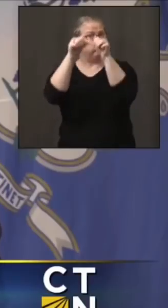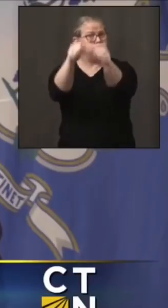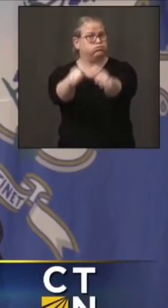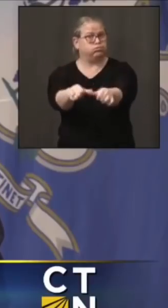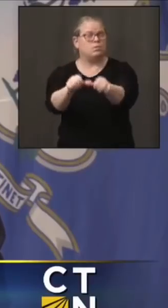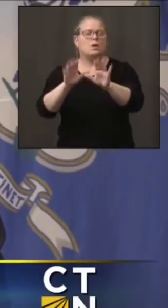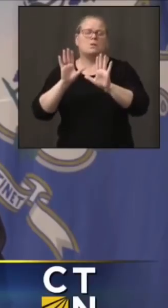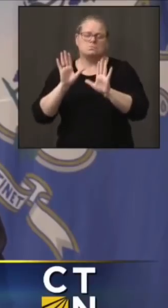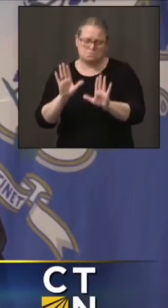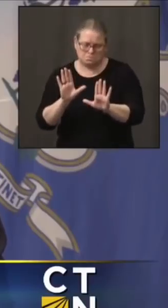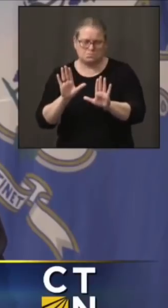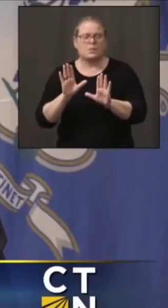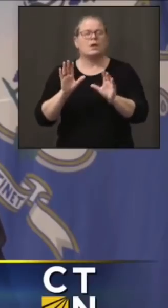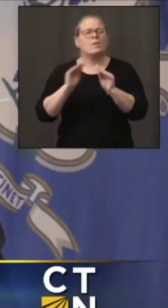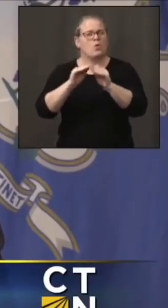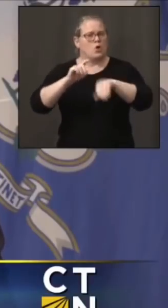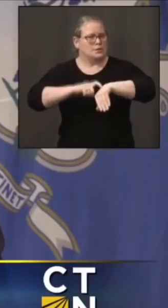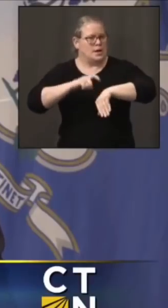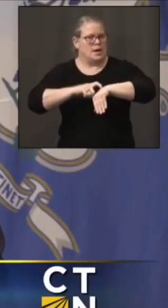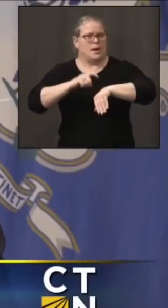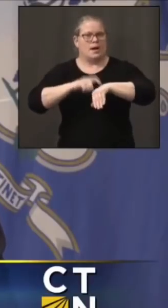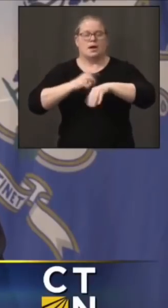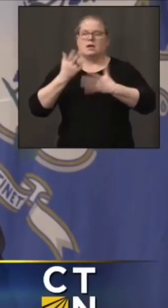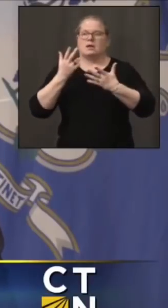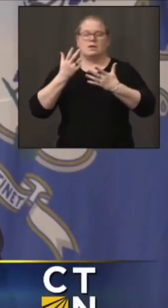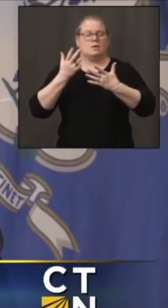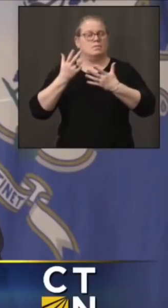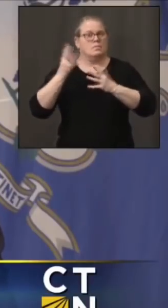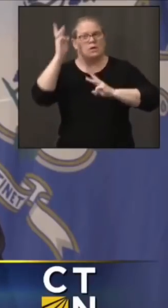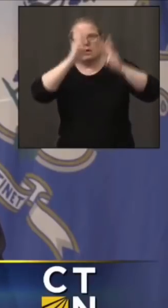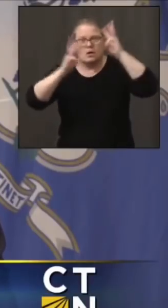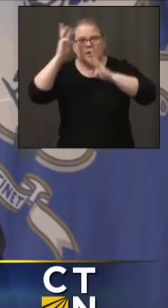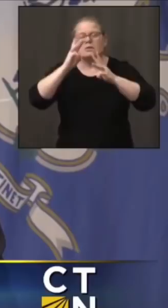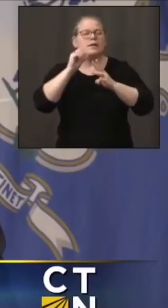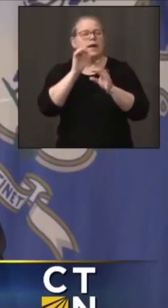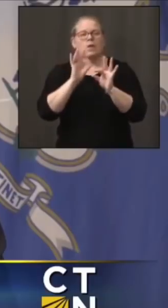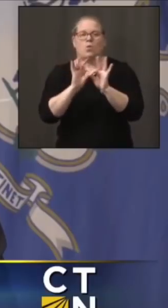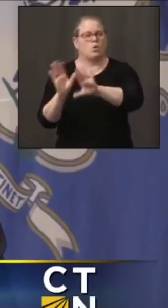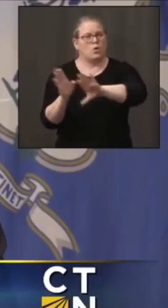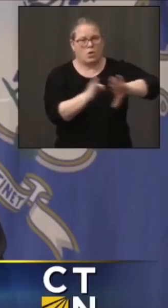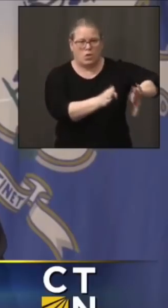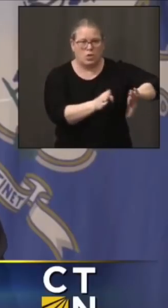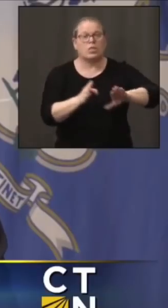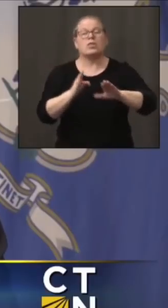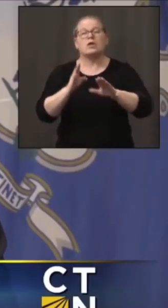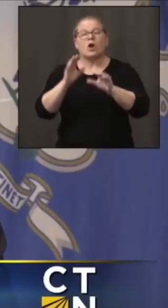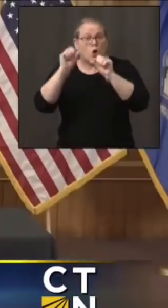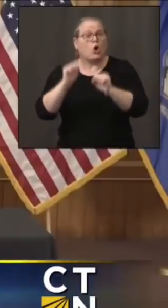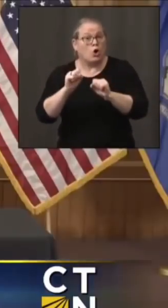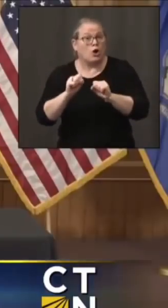let's give it a little bit more time. There's plenty of room for error, but so far I think they've done pretty well.